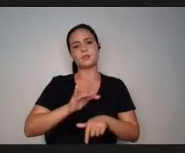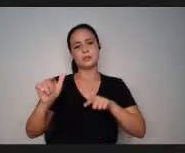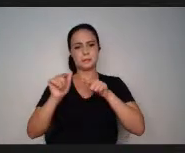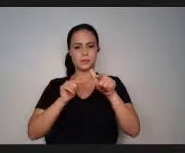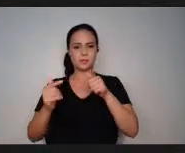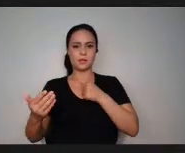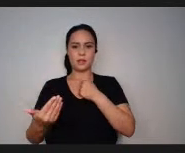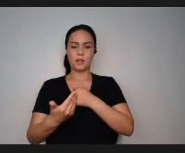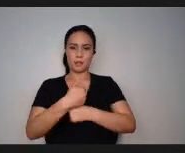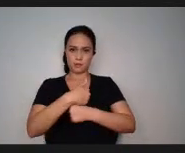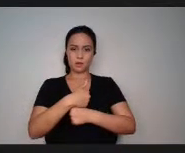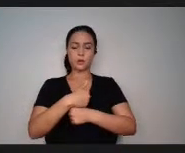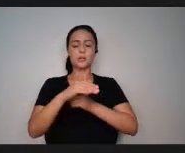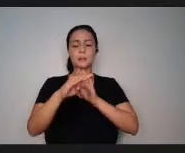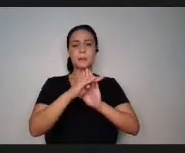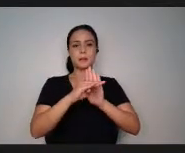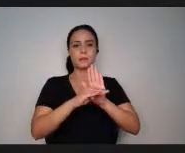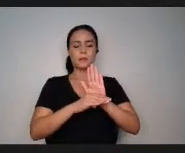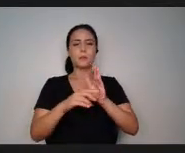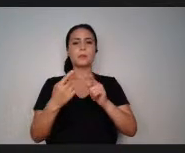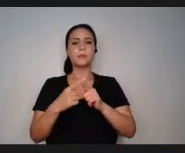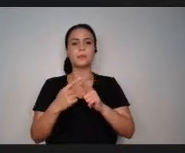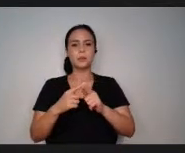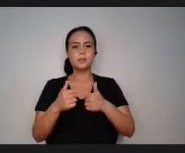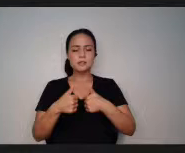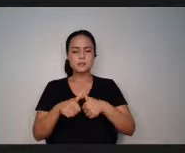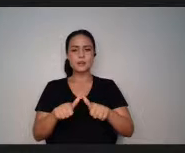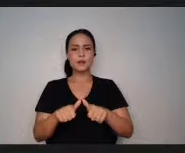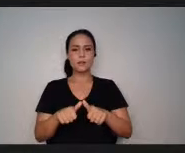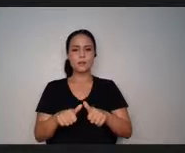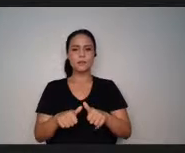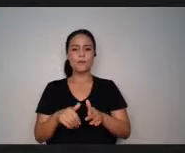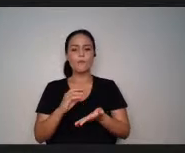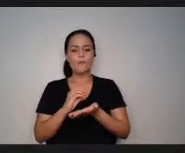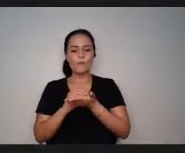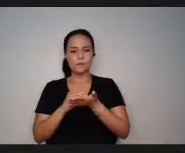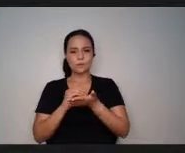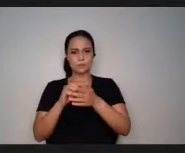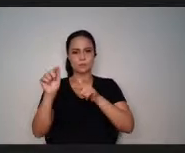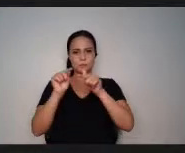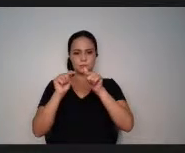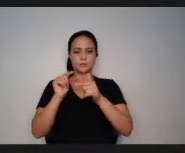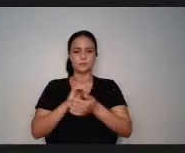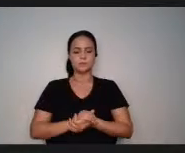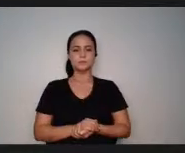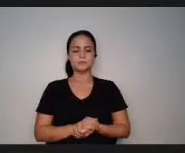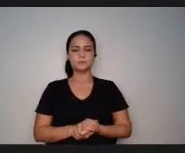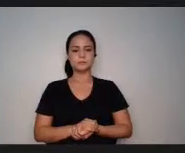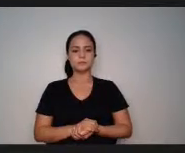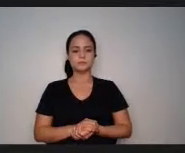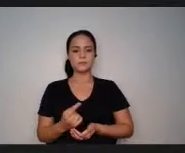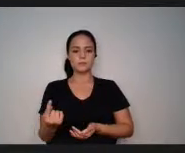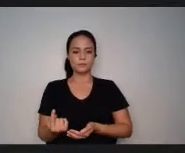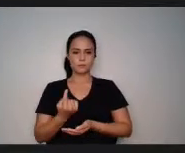of the employees go into these platforms because they were unemployed,